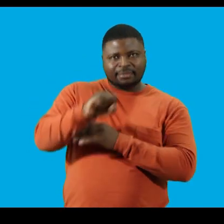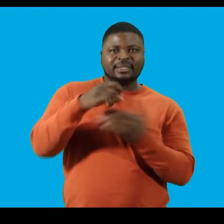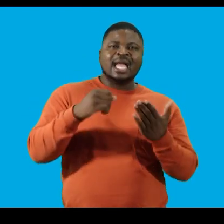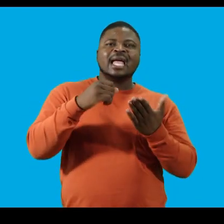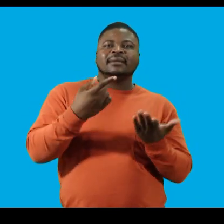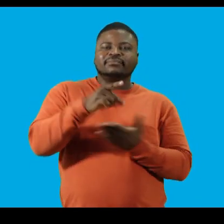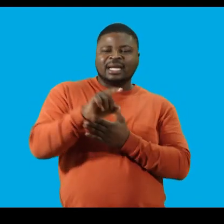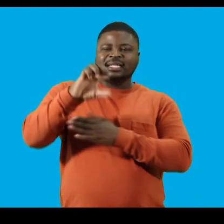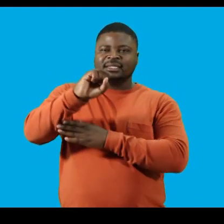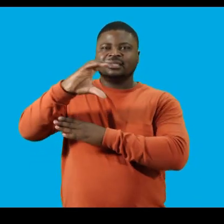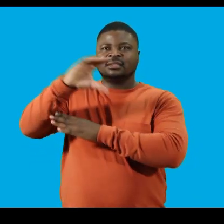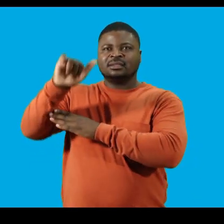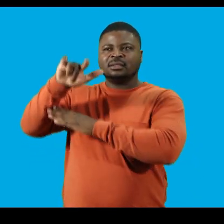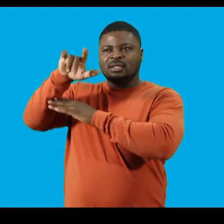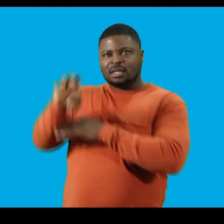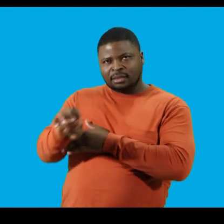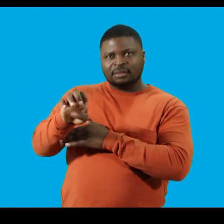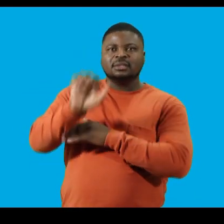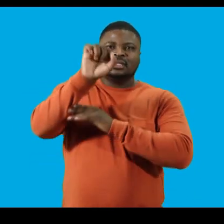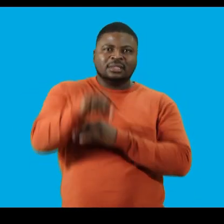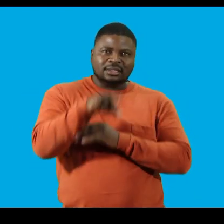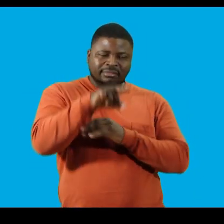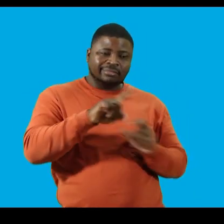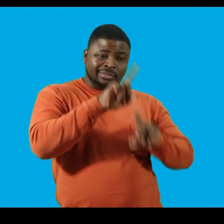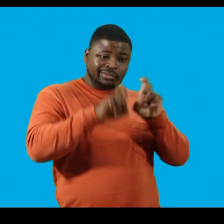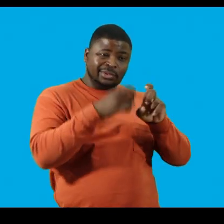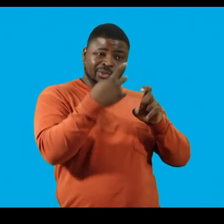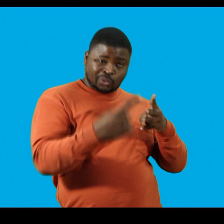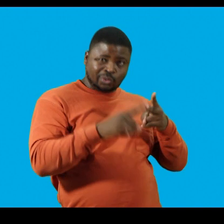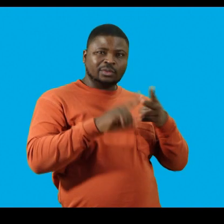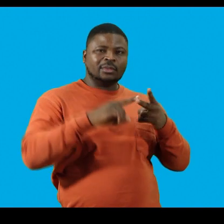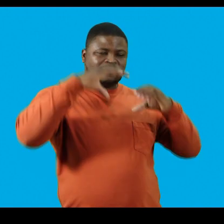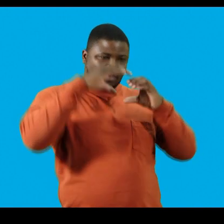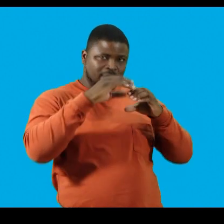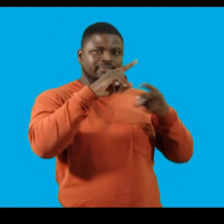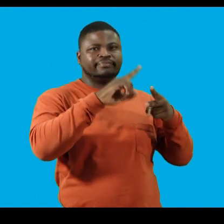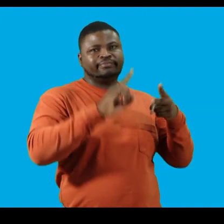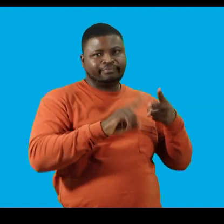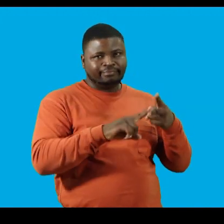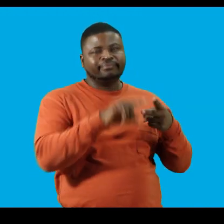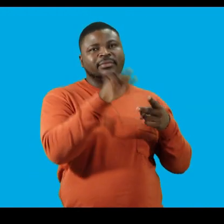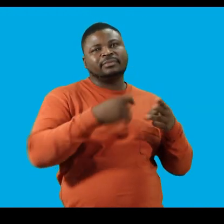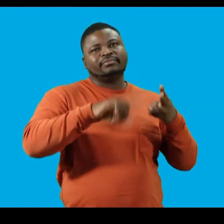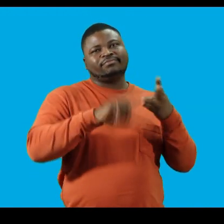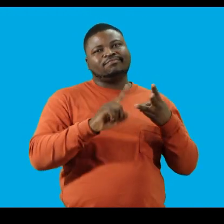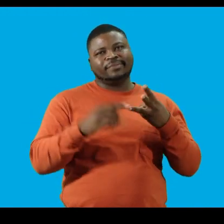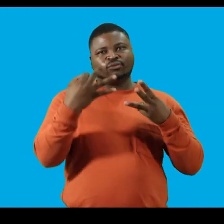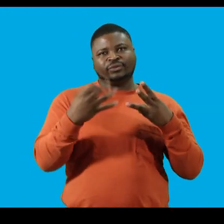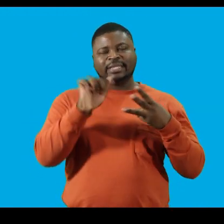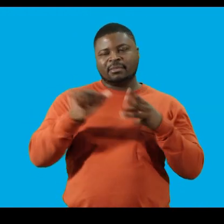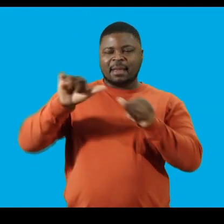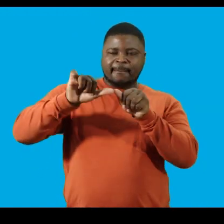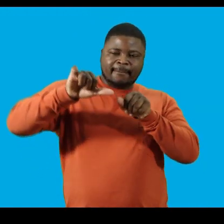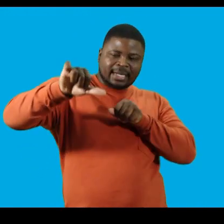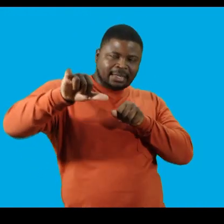and then this question will be dedicated to maps and scale. Question 3 is going to be